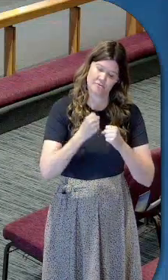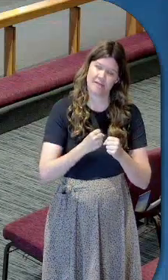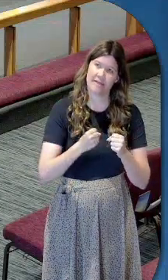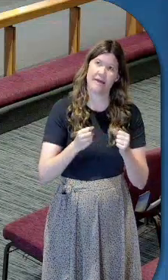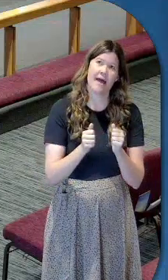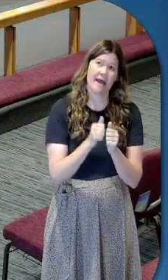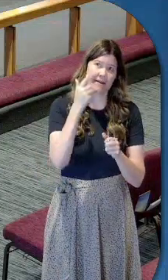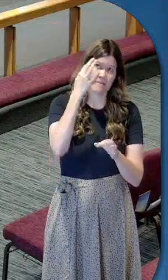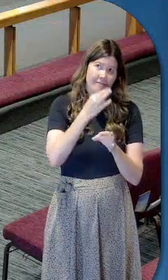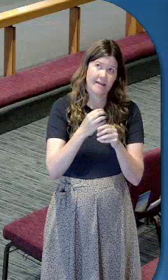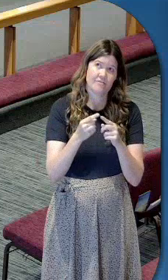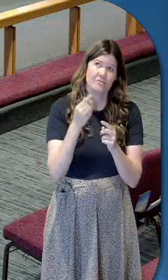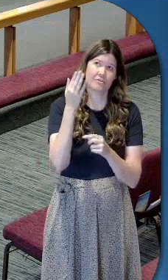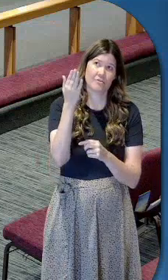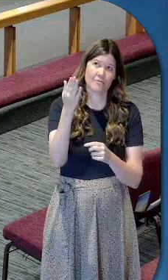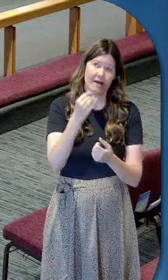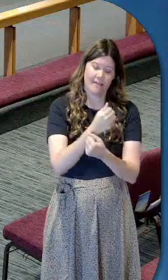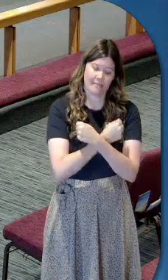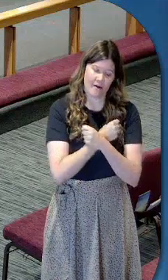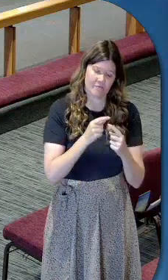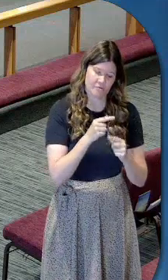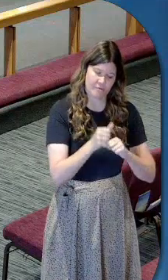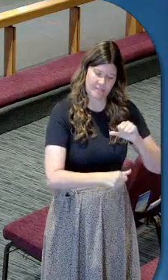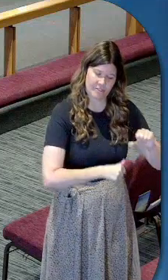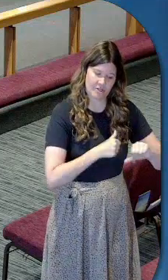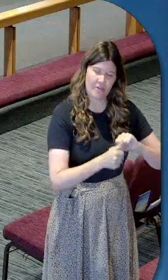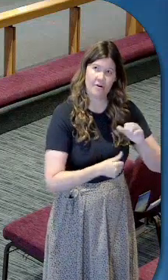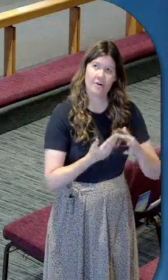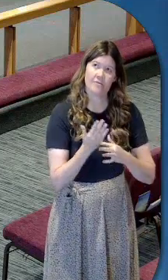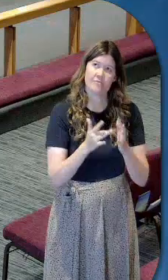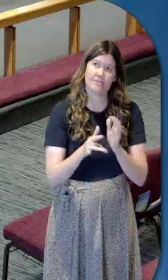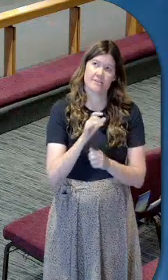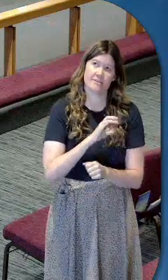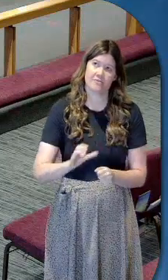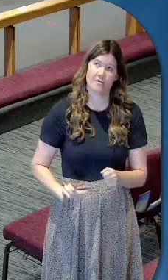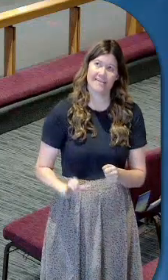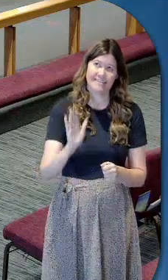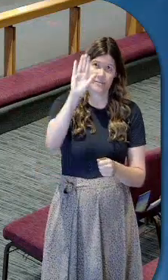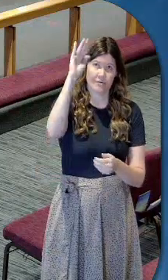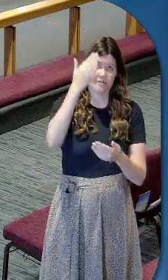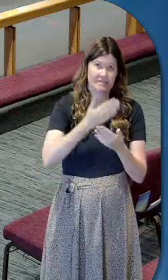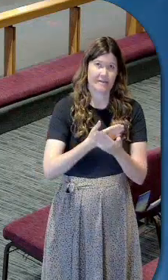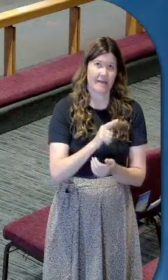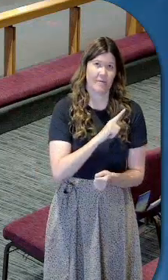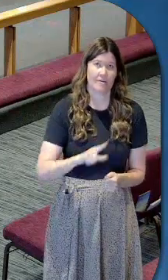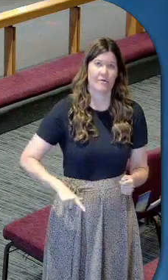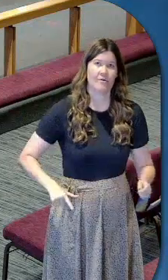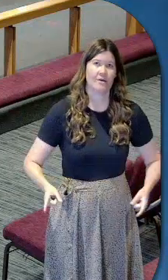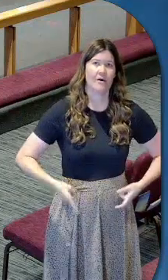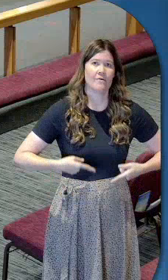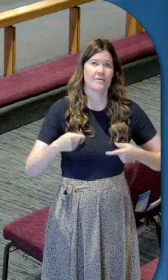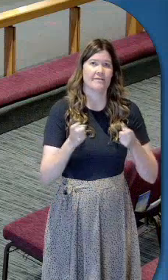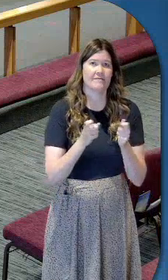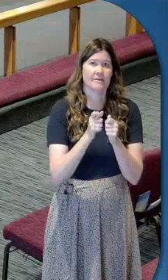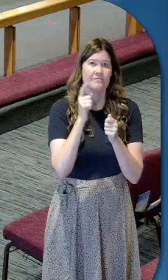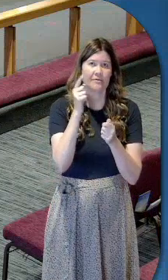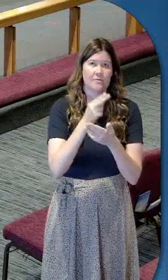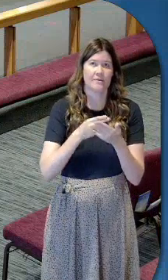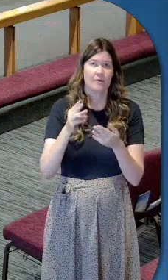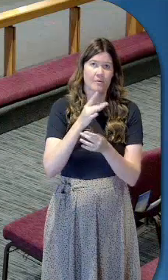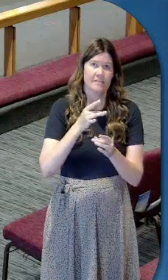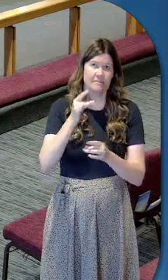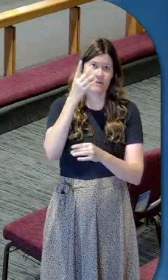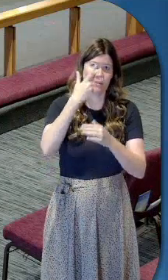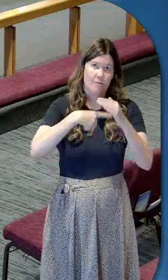faith toward you and in fervent love toward one another, through Jesus Christ, your Son, our Lord, who lives and reigns with you and the Holy